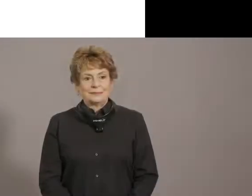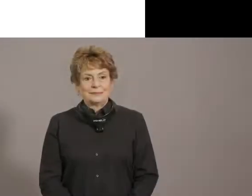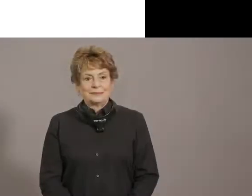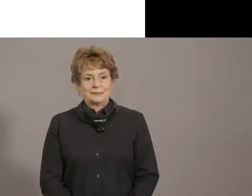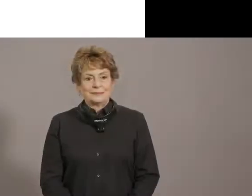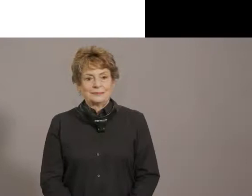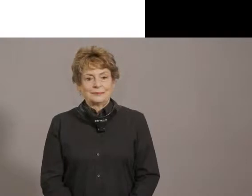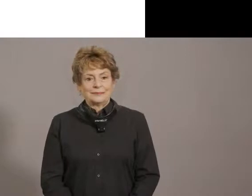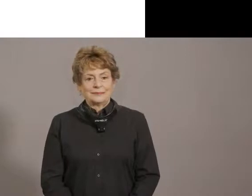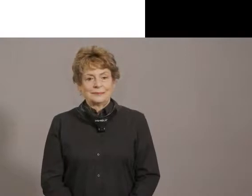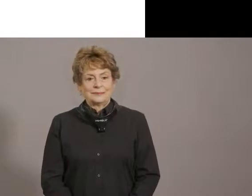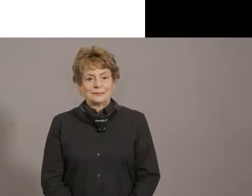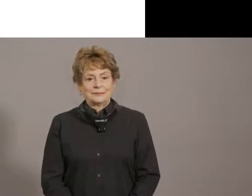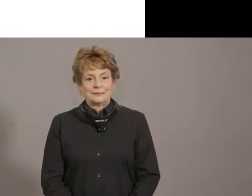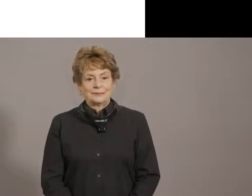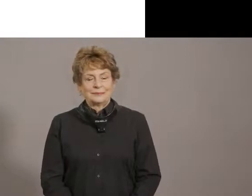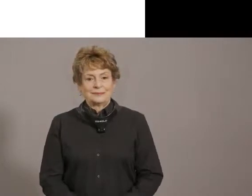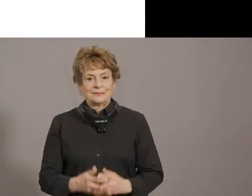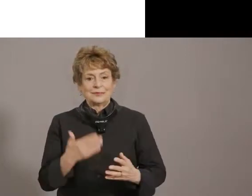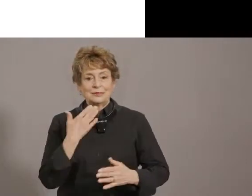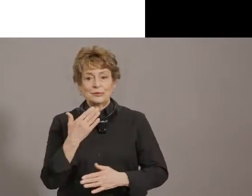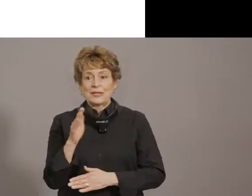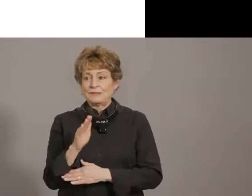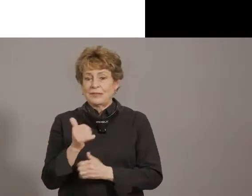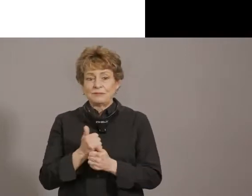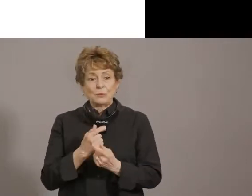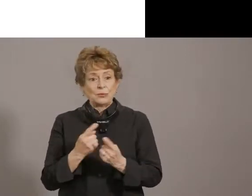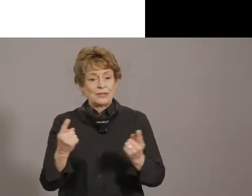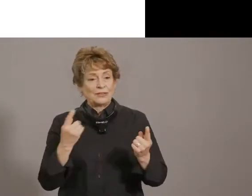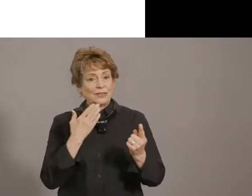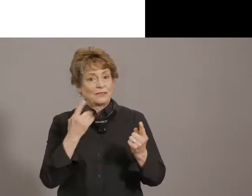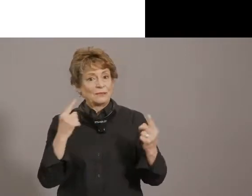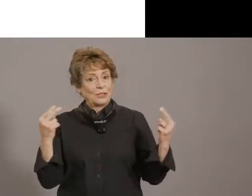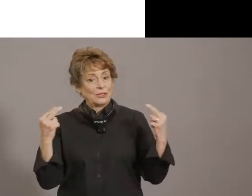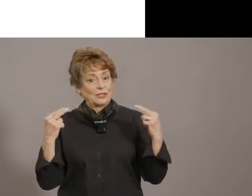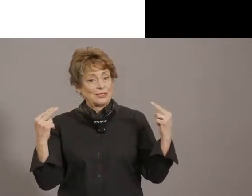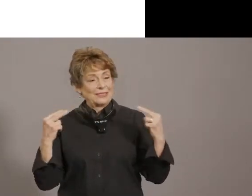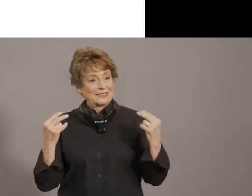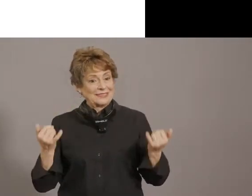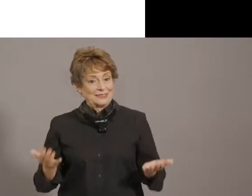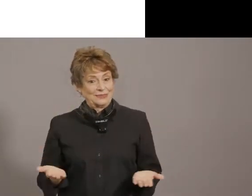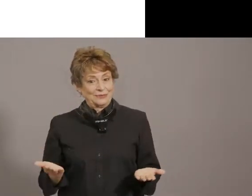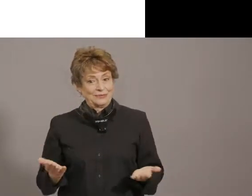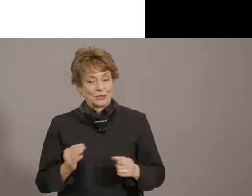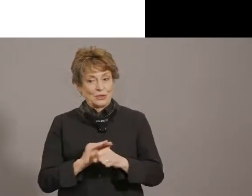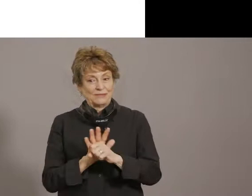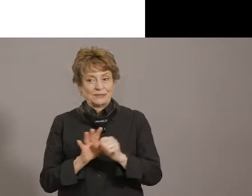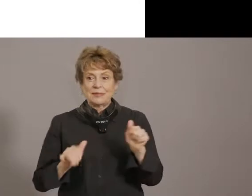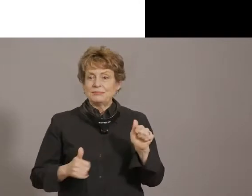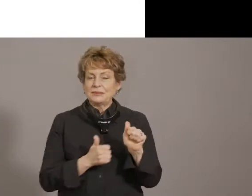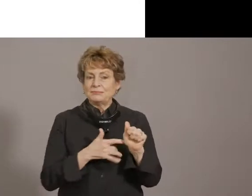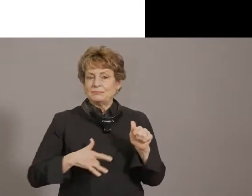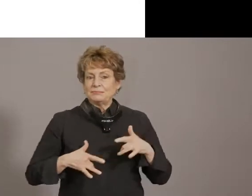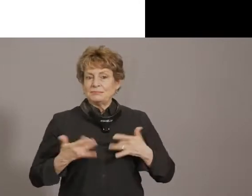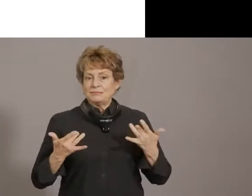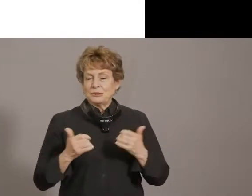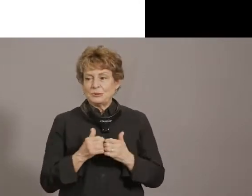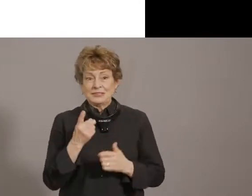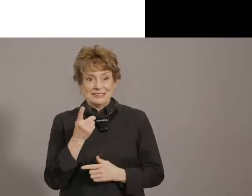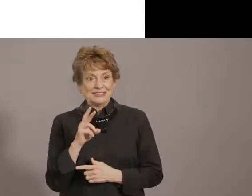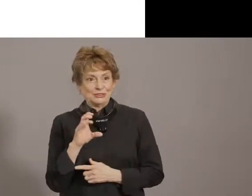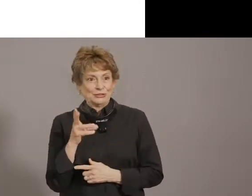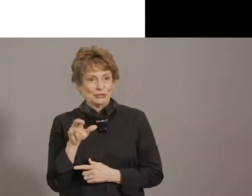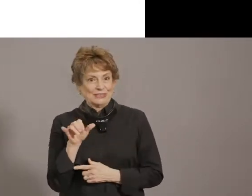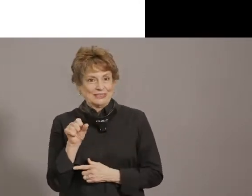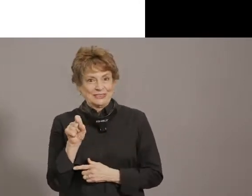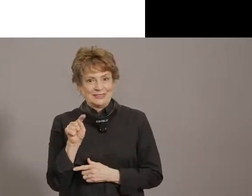Everyone, thank you for joining us for this COVID-19 update and vaccine update with Dr. Cara Christ. There will be a